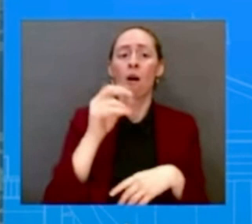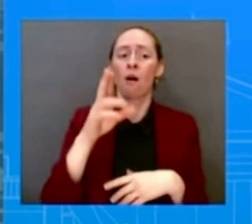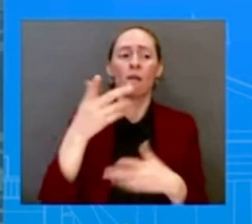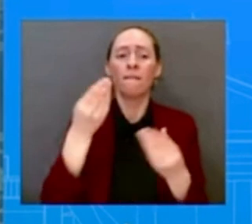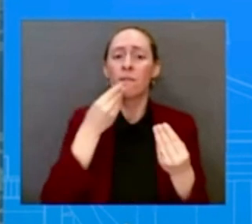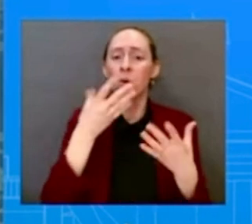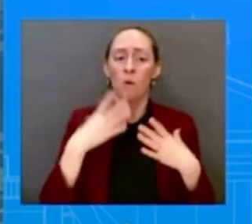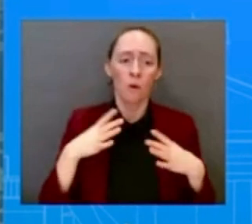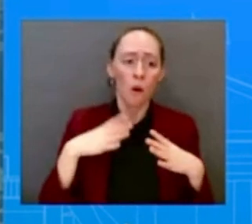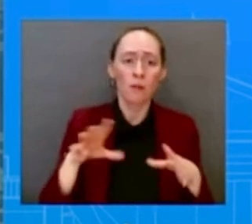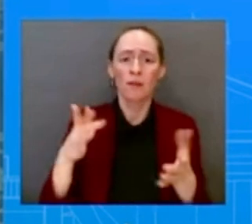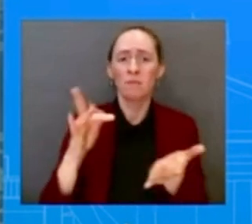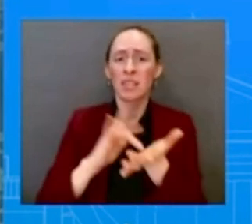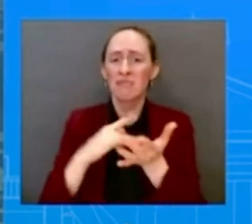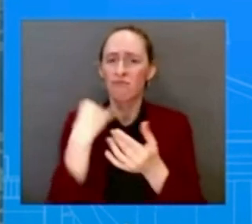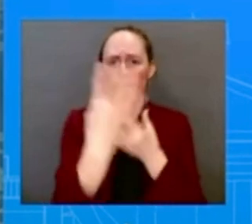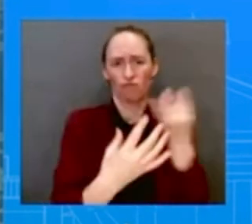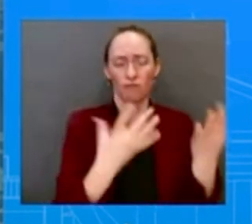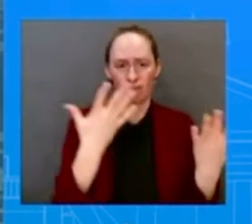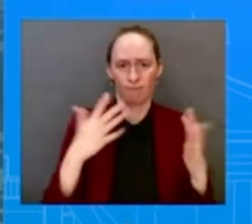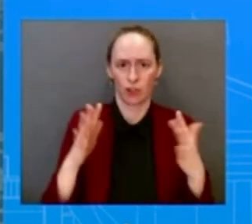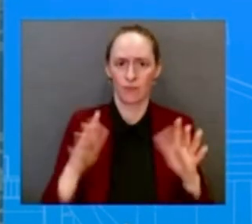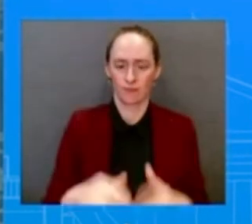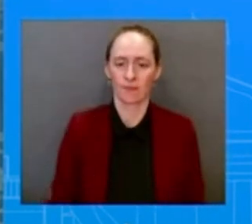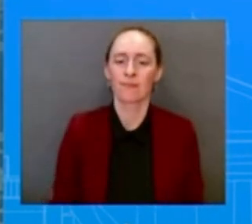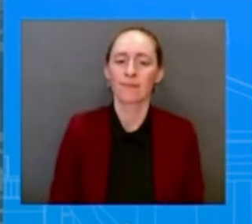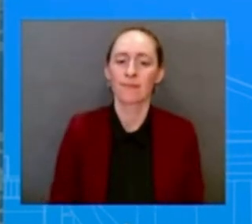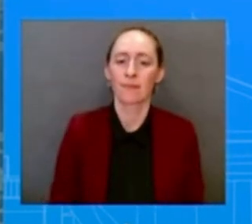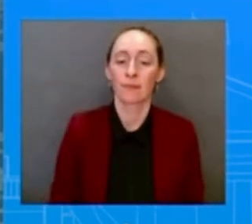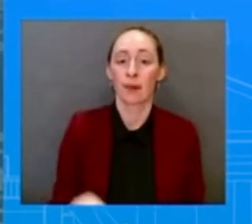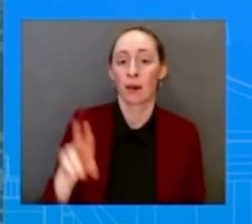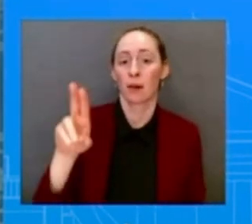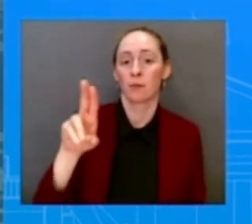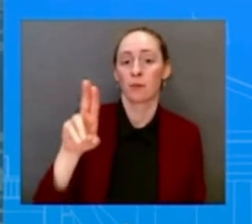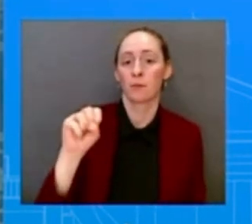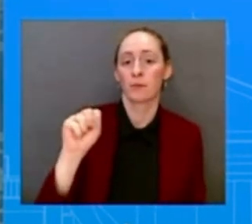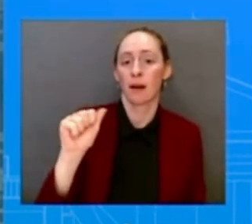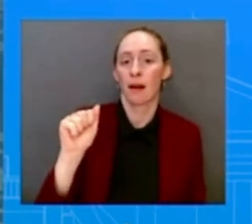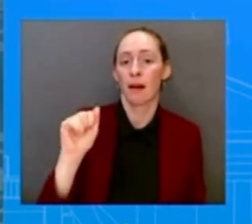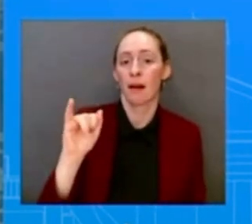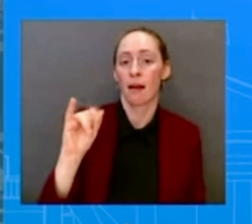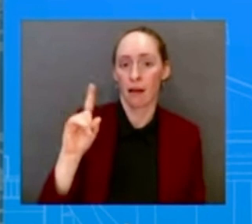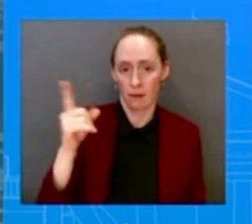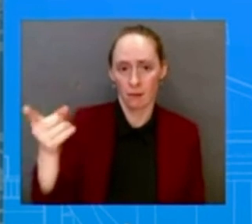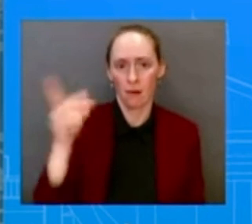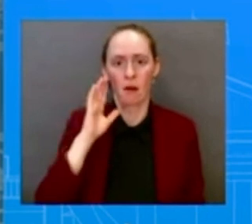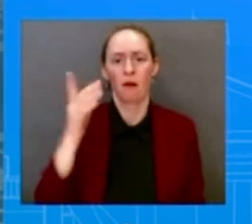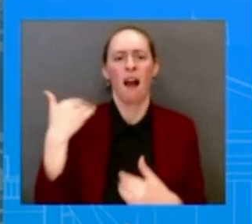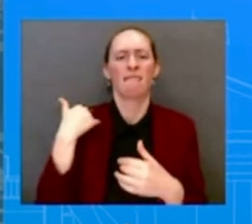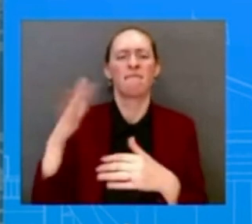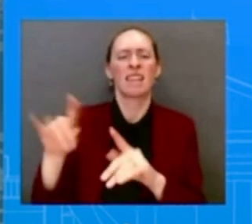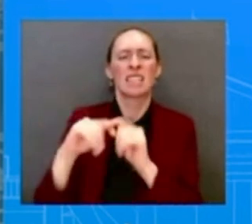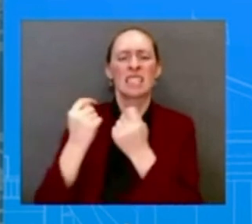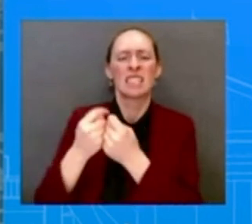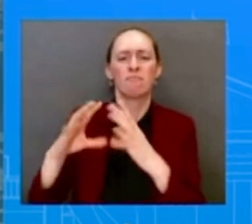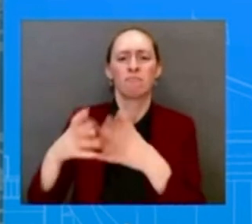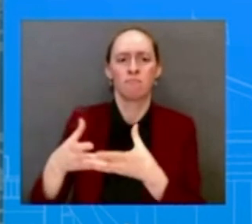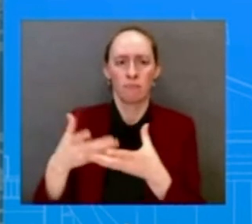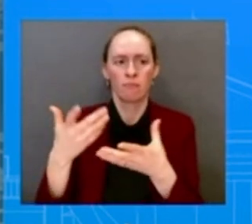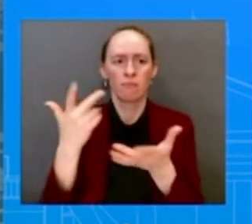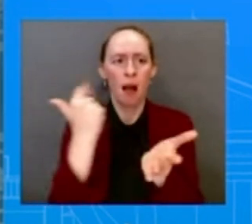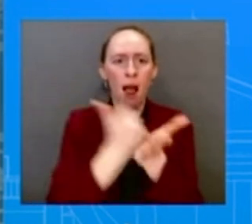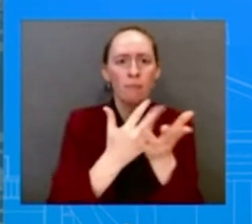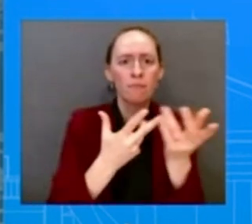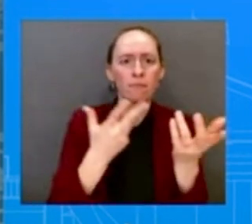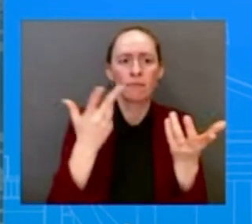disaster assistance and response team is already on the ground, and 2 of our most highly trained urban search and rescue teams are conducting